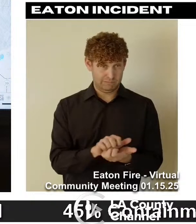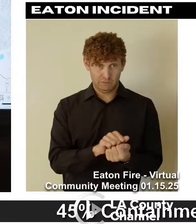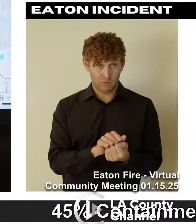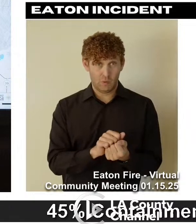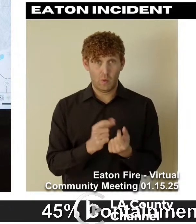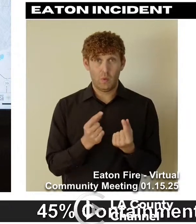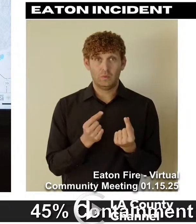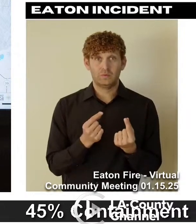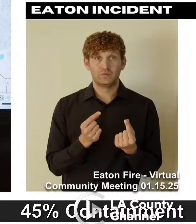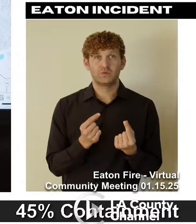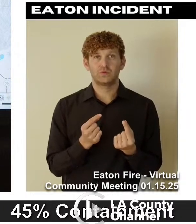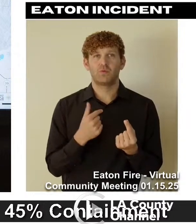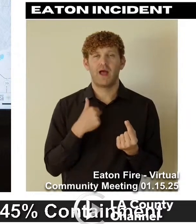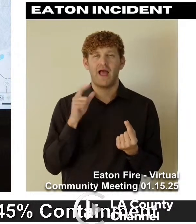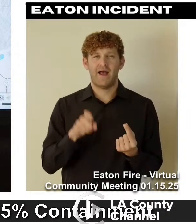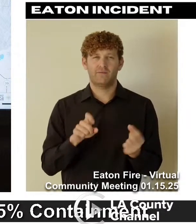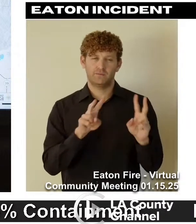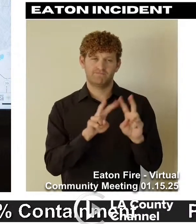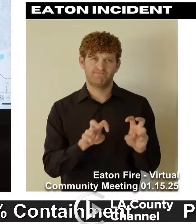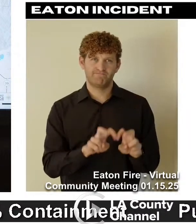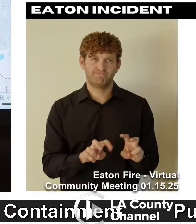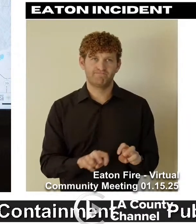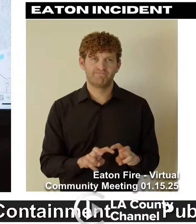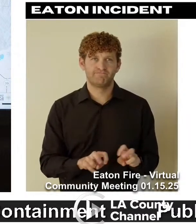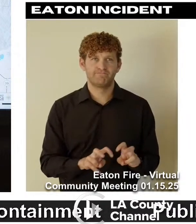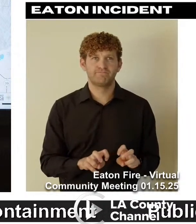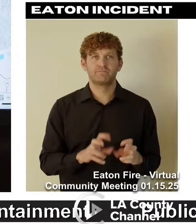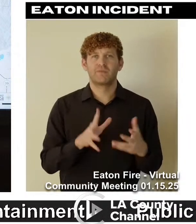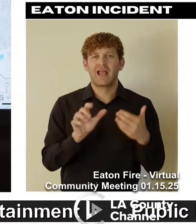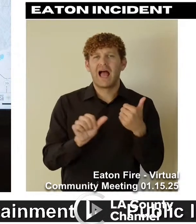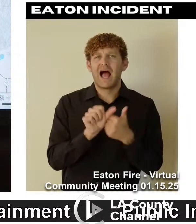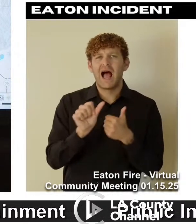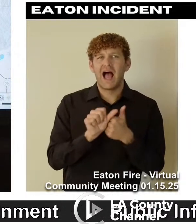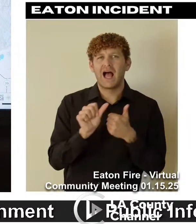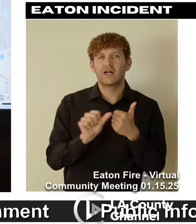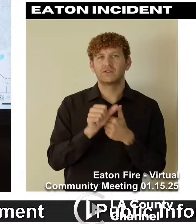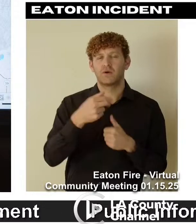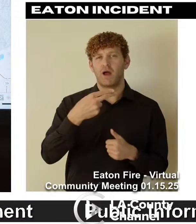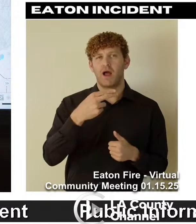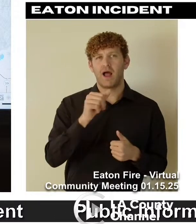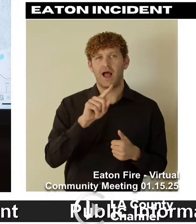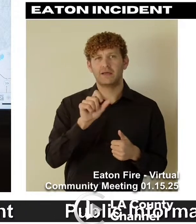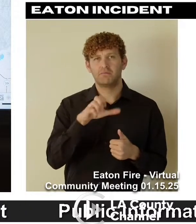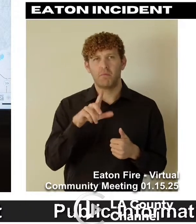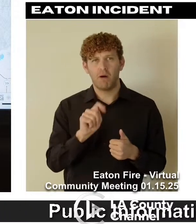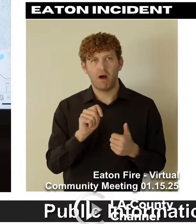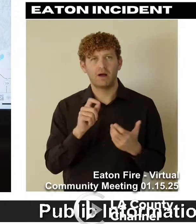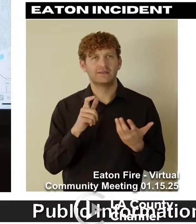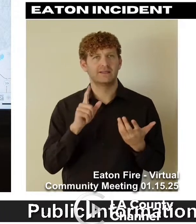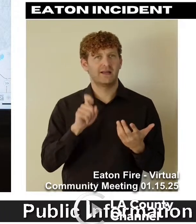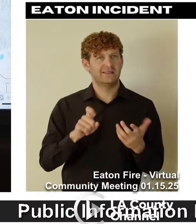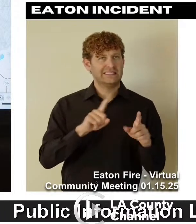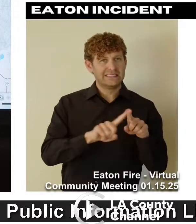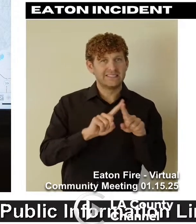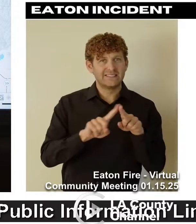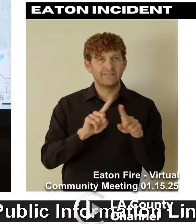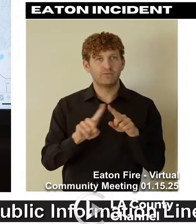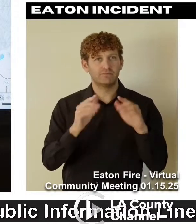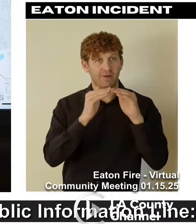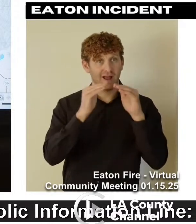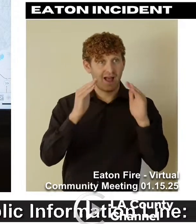materials assessment. The fire department will coordinate with an assessment of fire debris and household hazardous waste